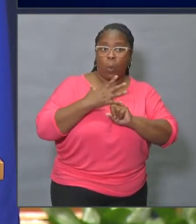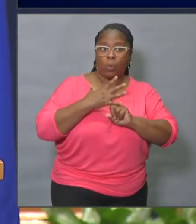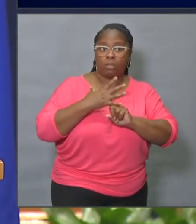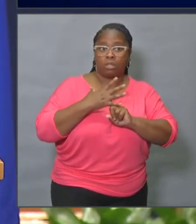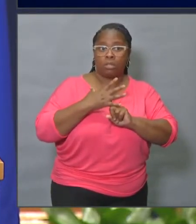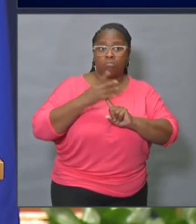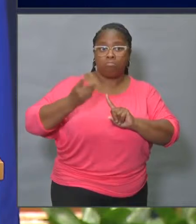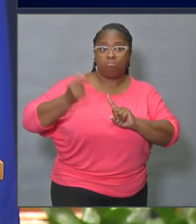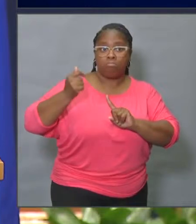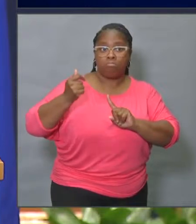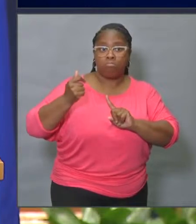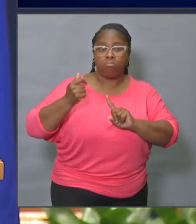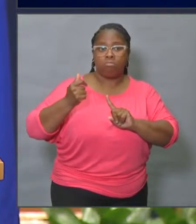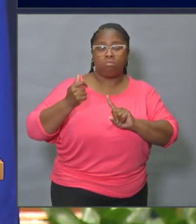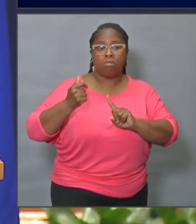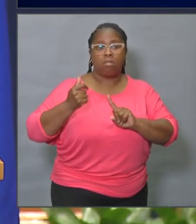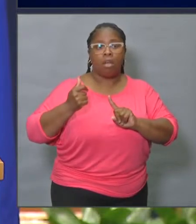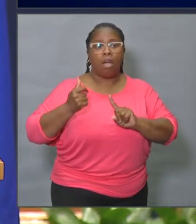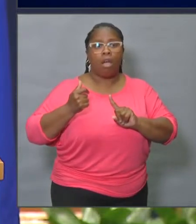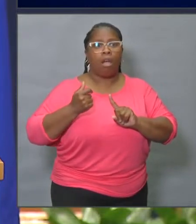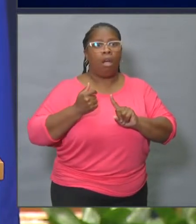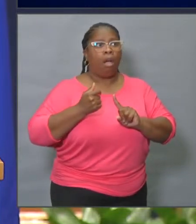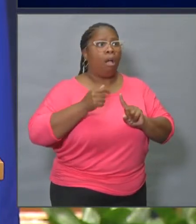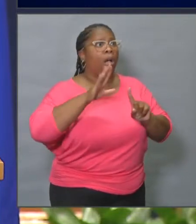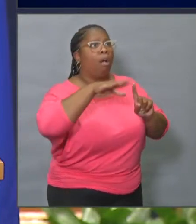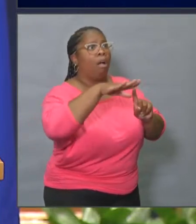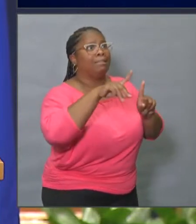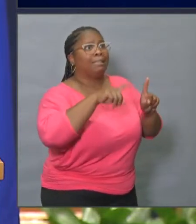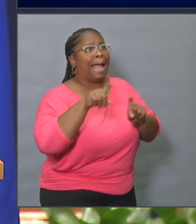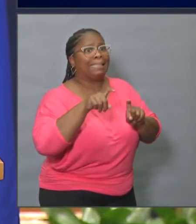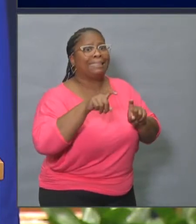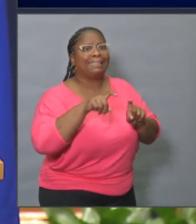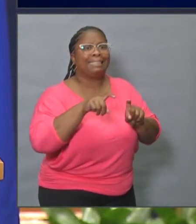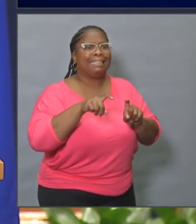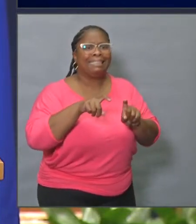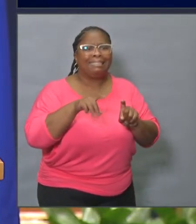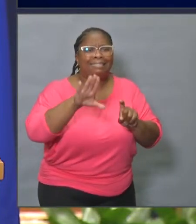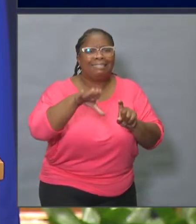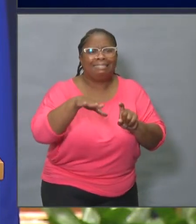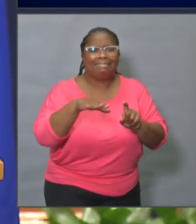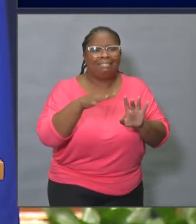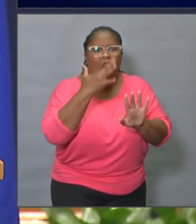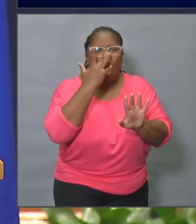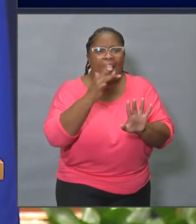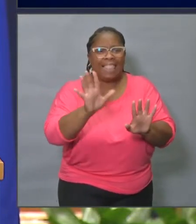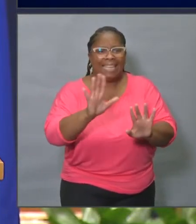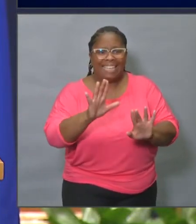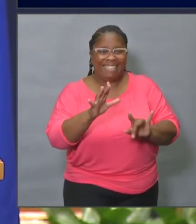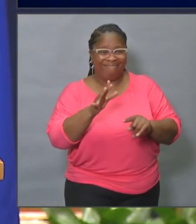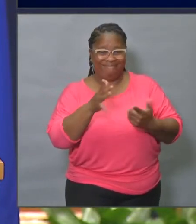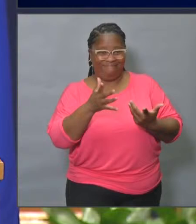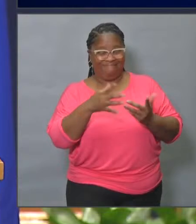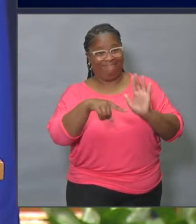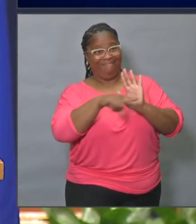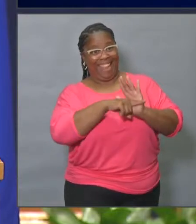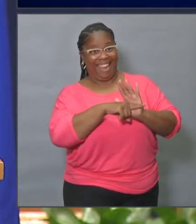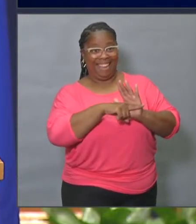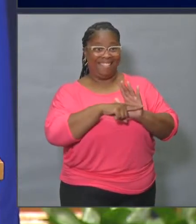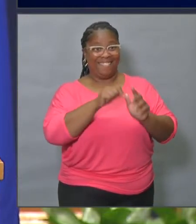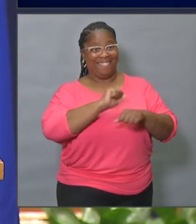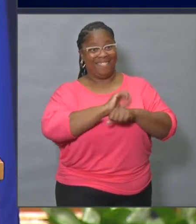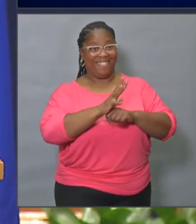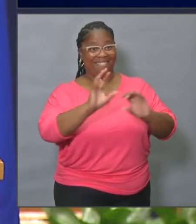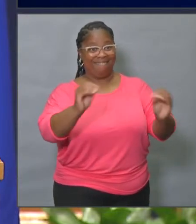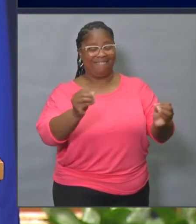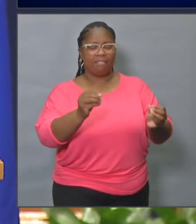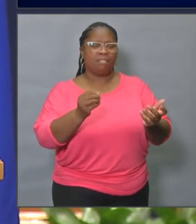your viral load will be too low to be detected yet on a test. And testing negative for COVID-19